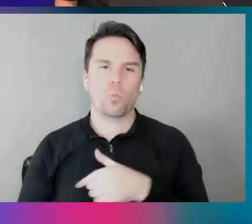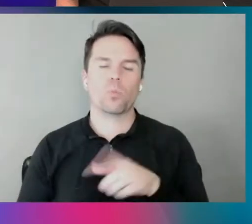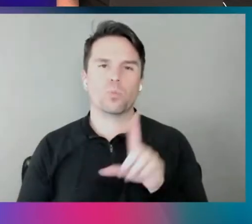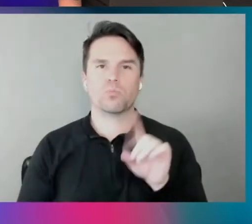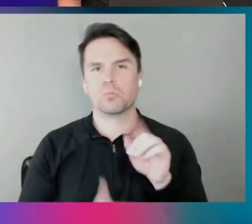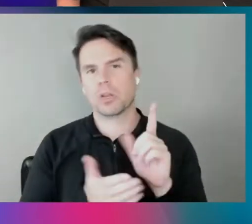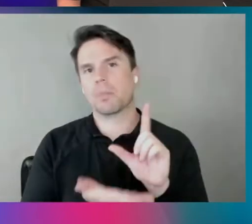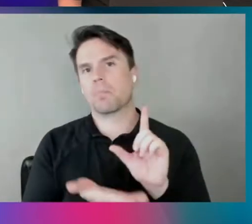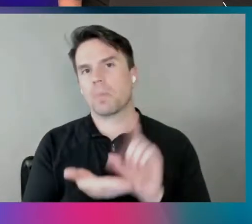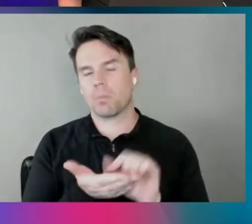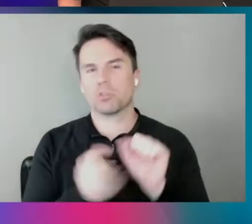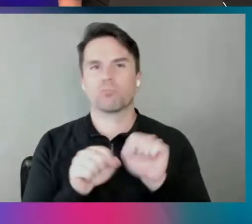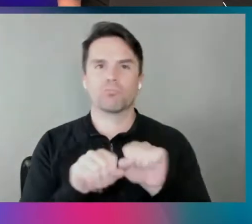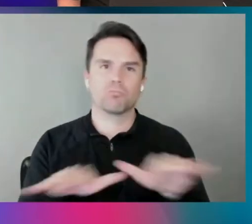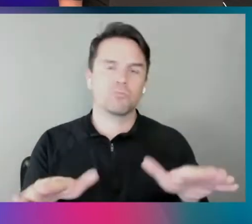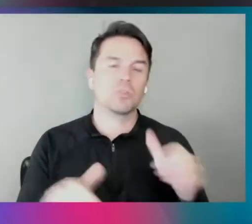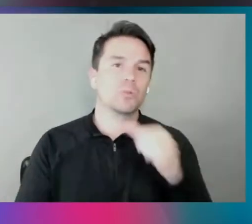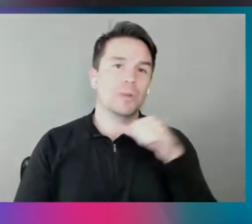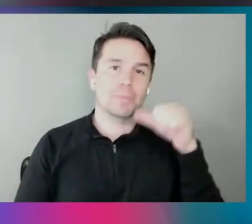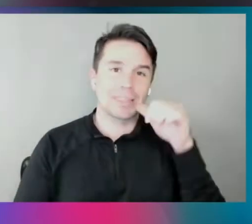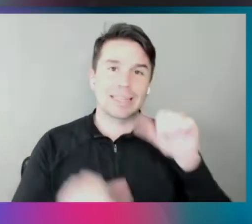Amazon Science to different